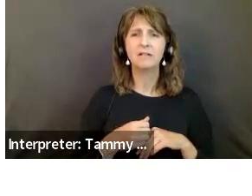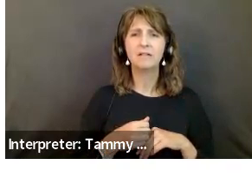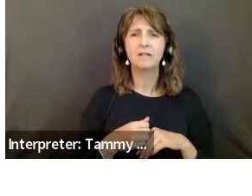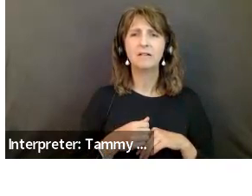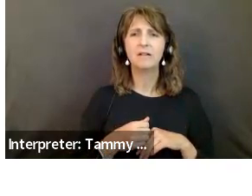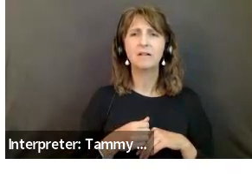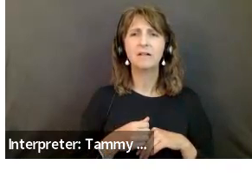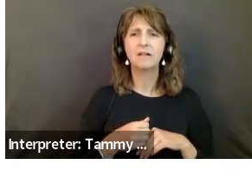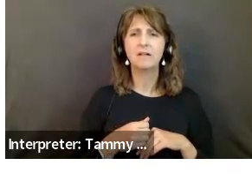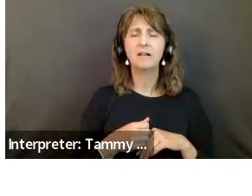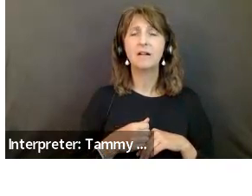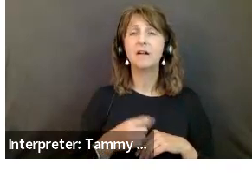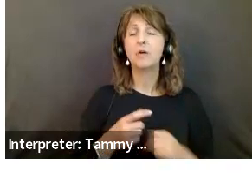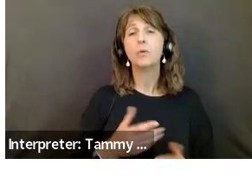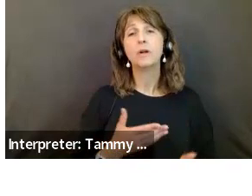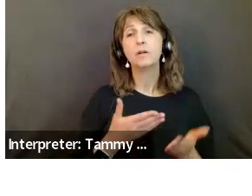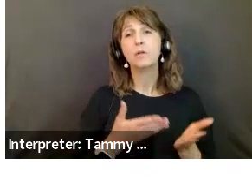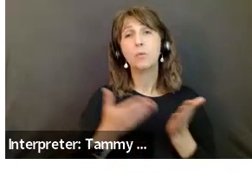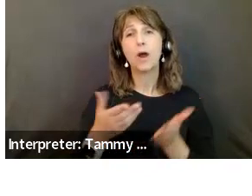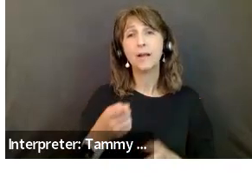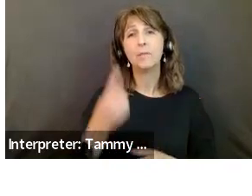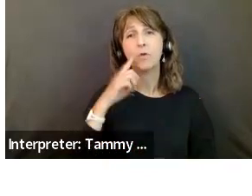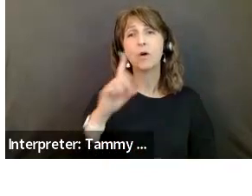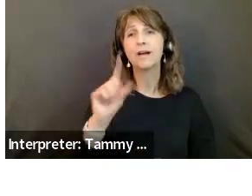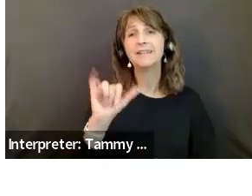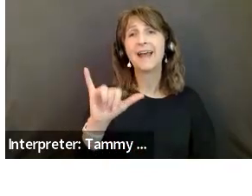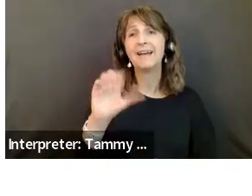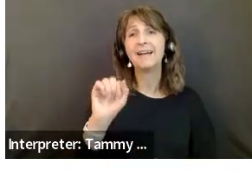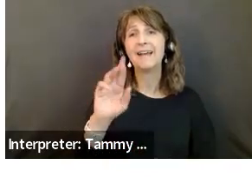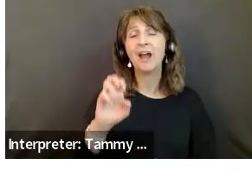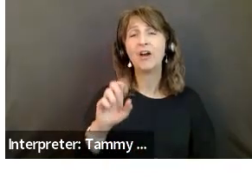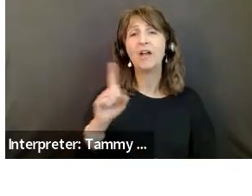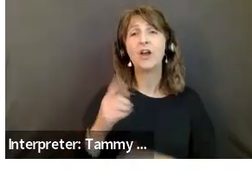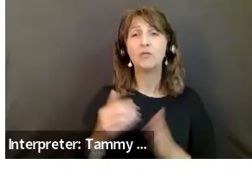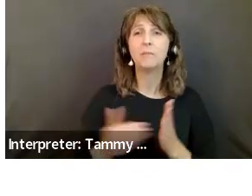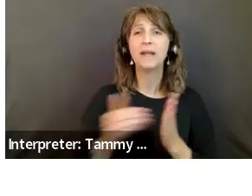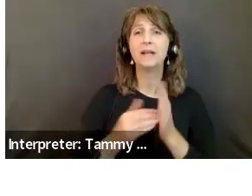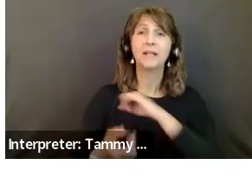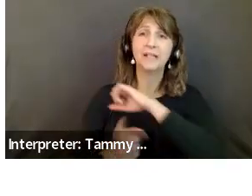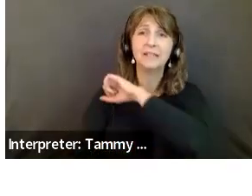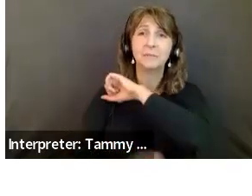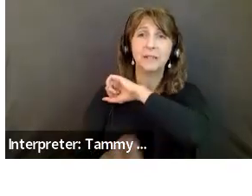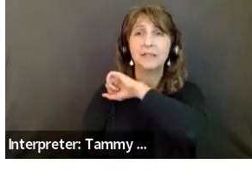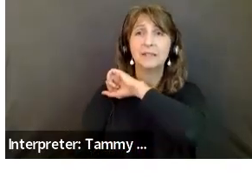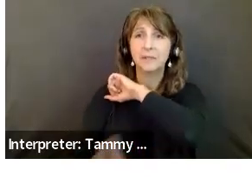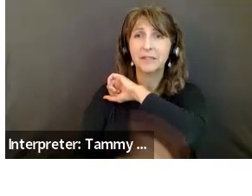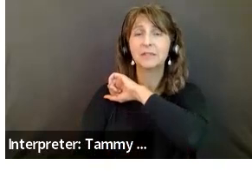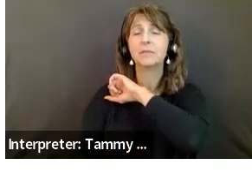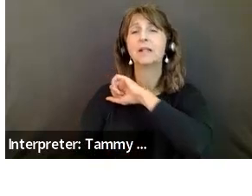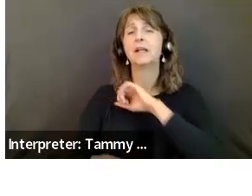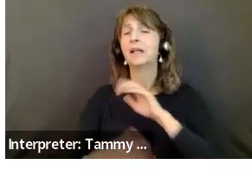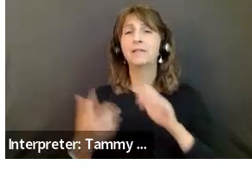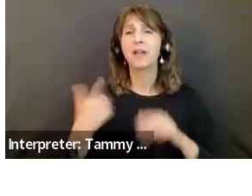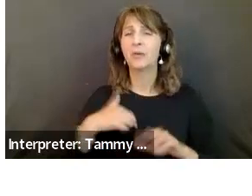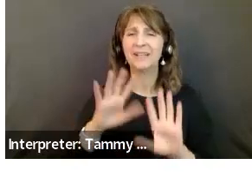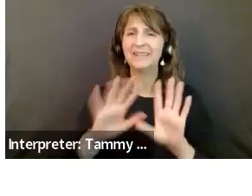disciplined at the different daycares we would go to. And then we would have to remove him from a daycare. And nobody was